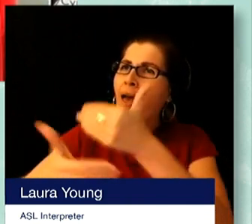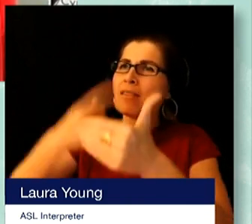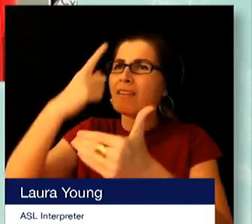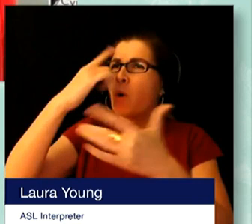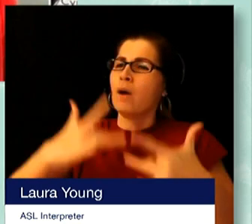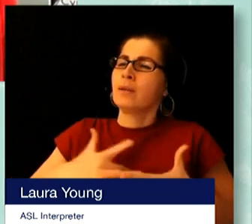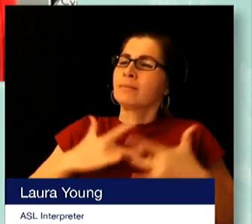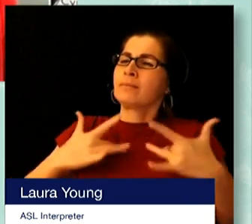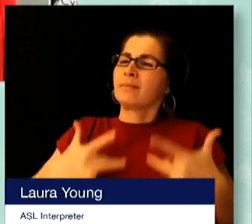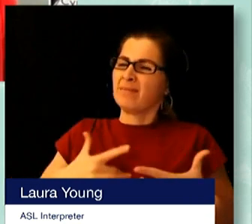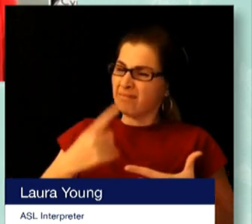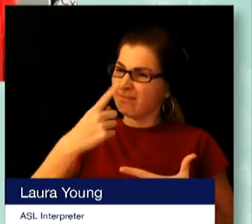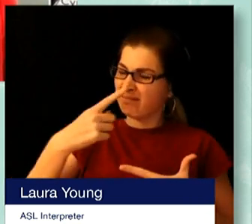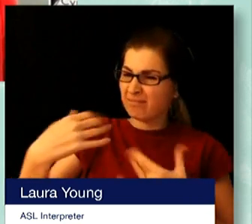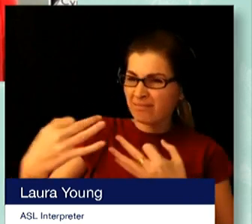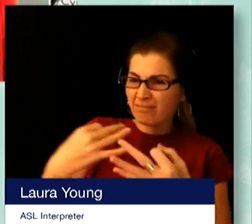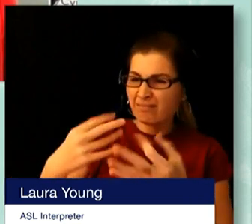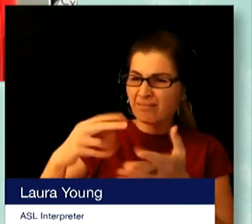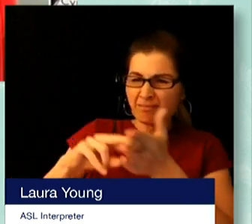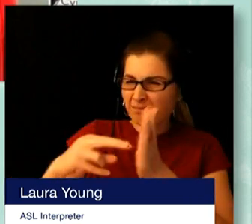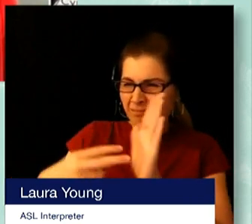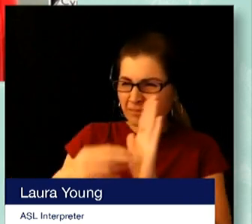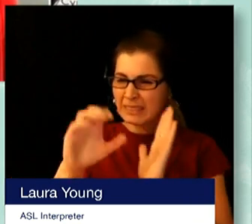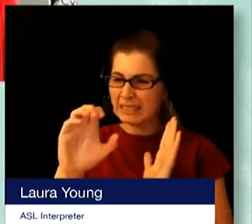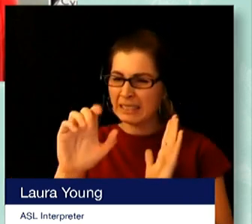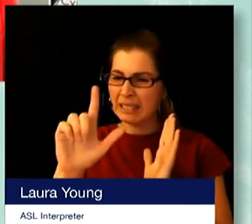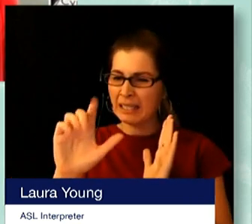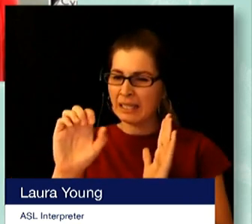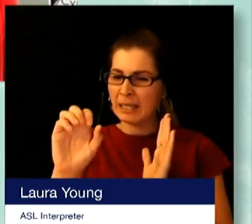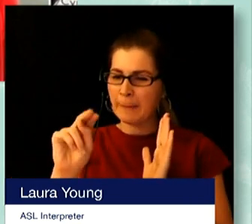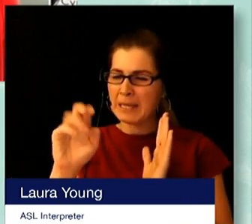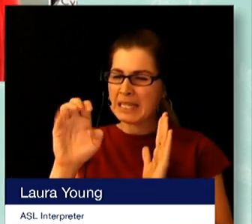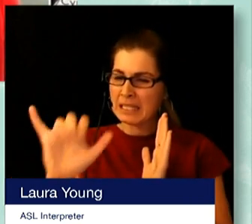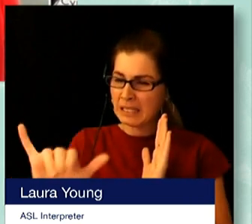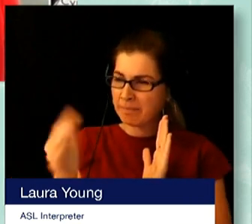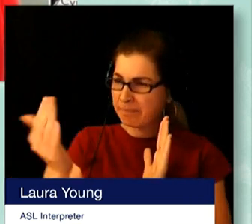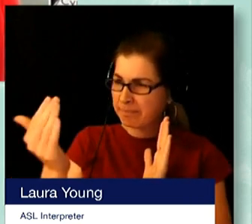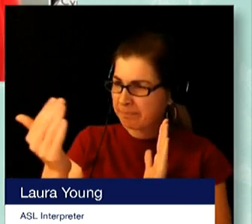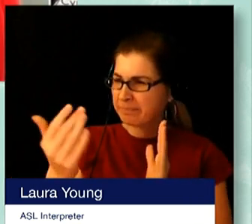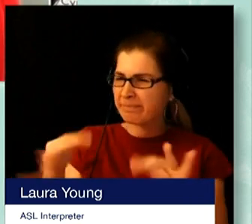what clemency is and why it's such a critical piece of the fight for justice reform.